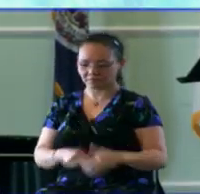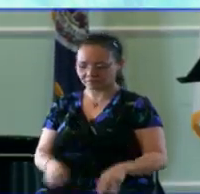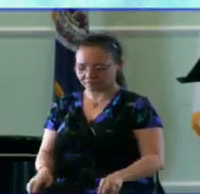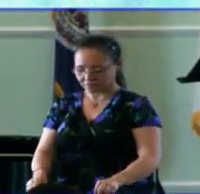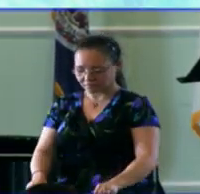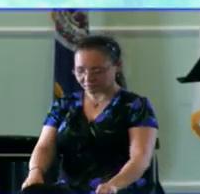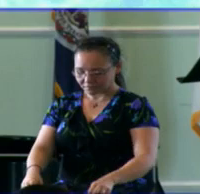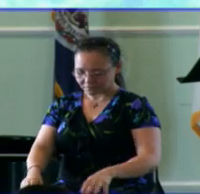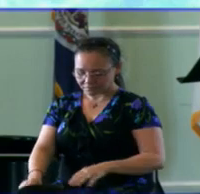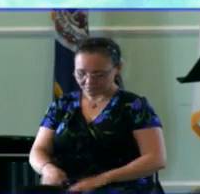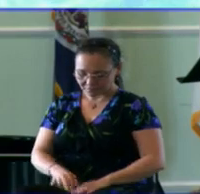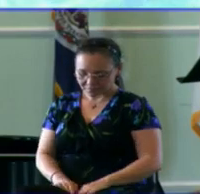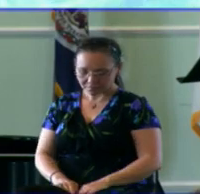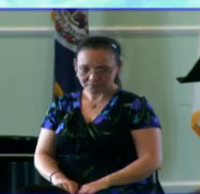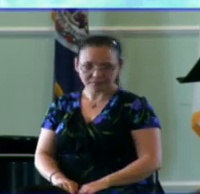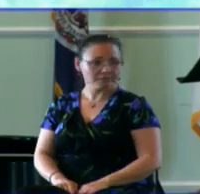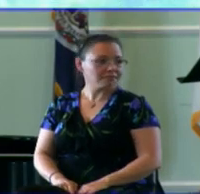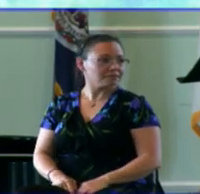Okay.